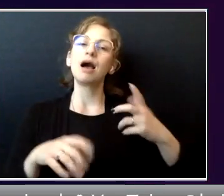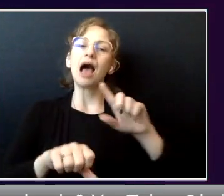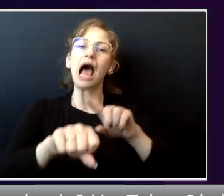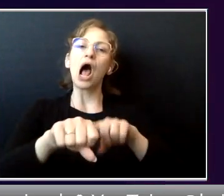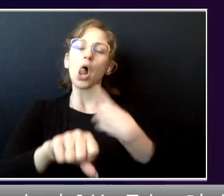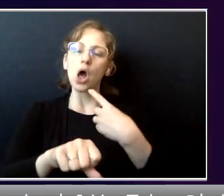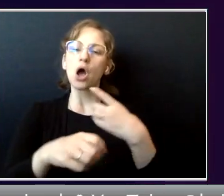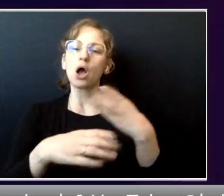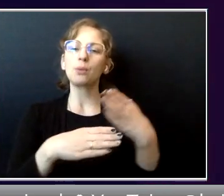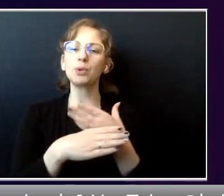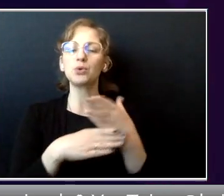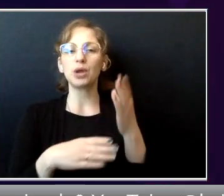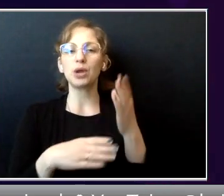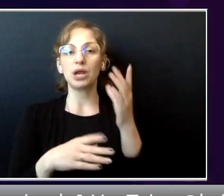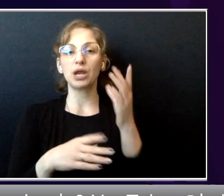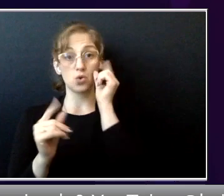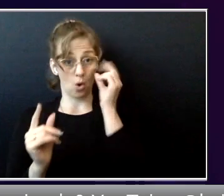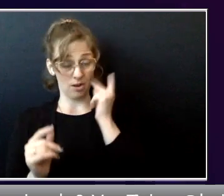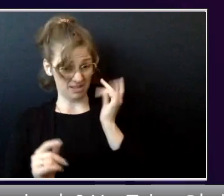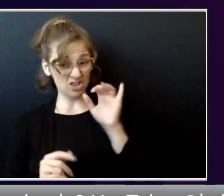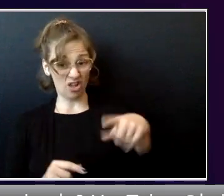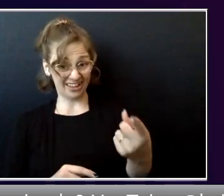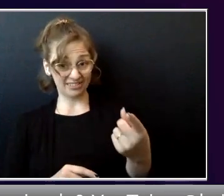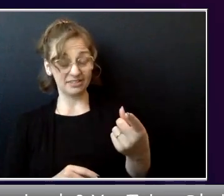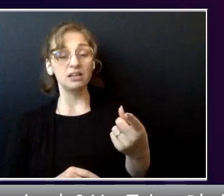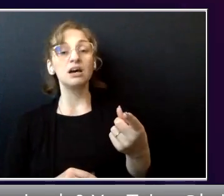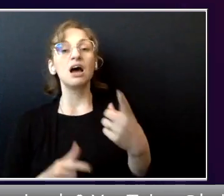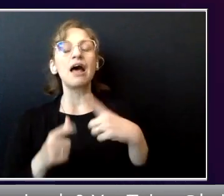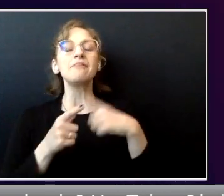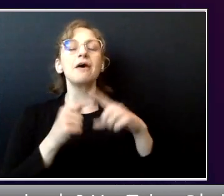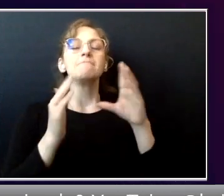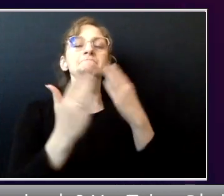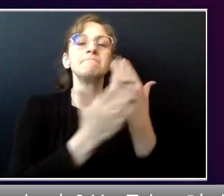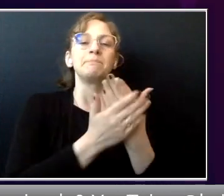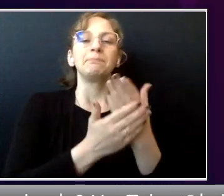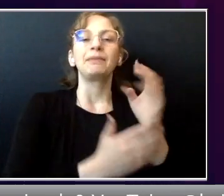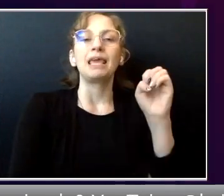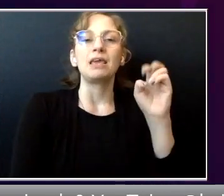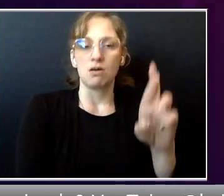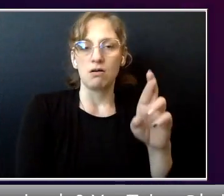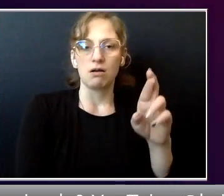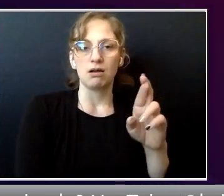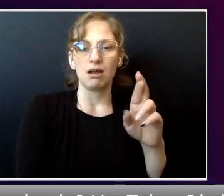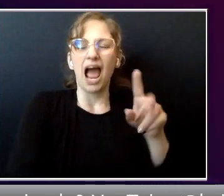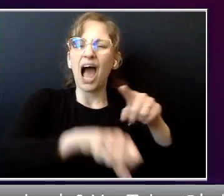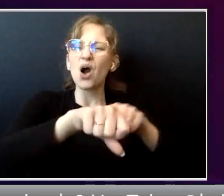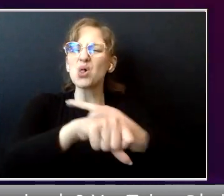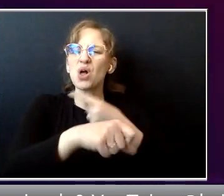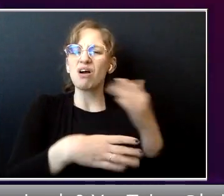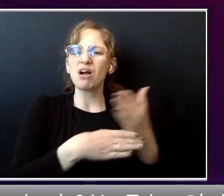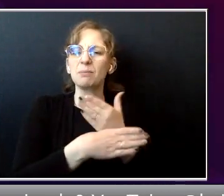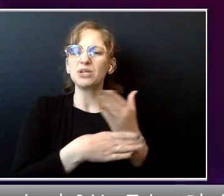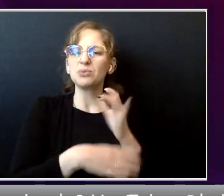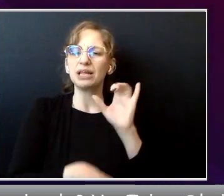to this and then you winding up in the emergency department somewhere? How long was that?